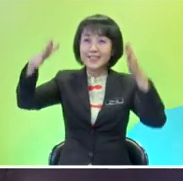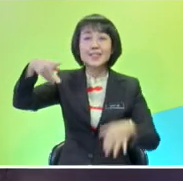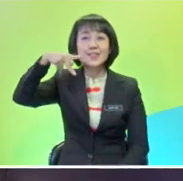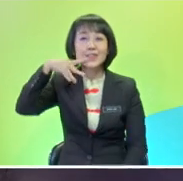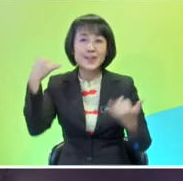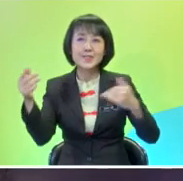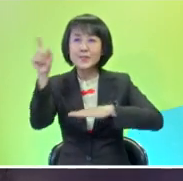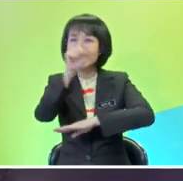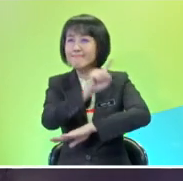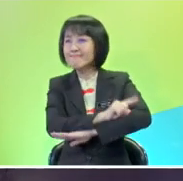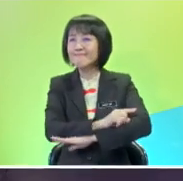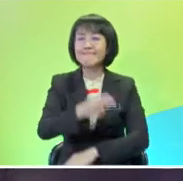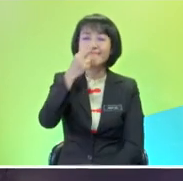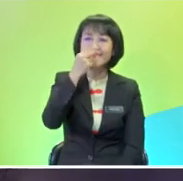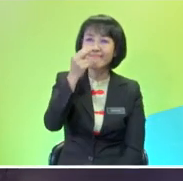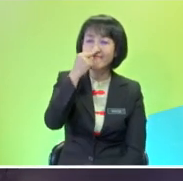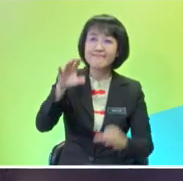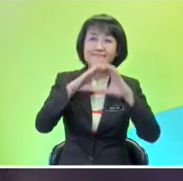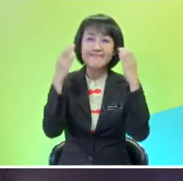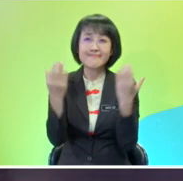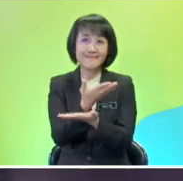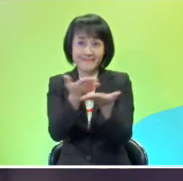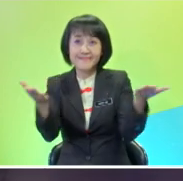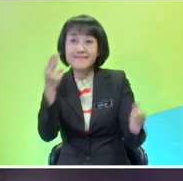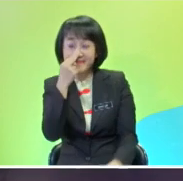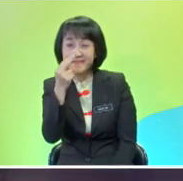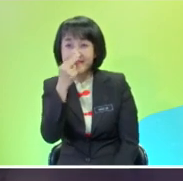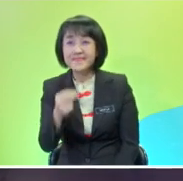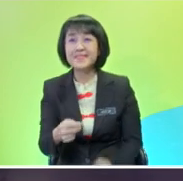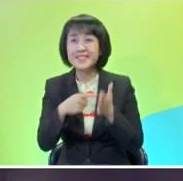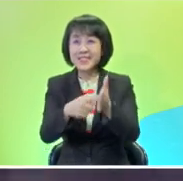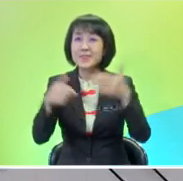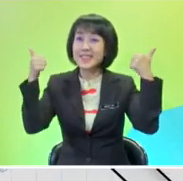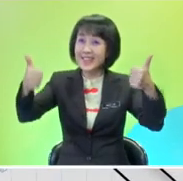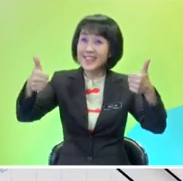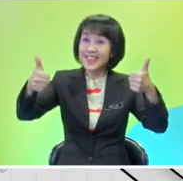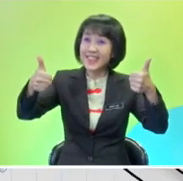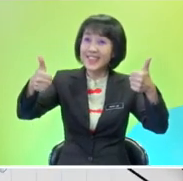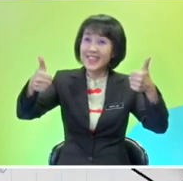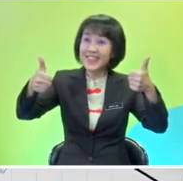today's very, very fun class. Did you have fun? If you did, give me a thumbs up.